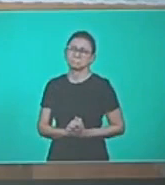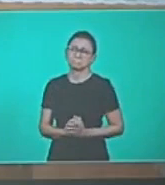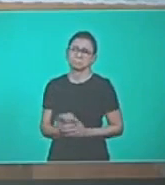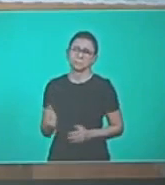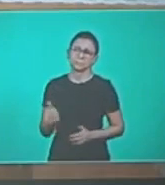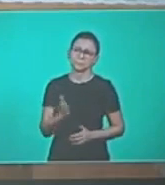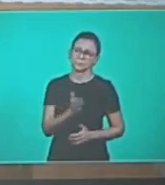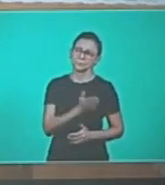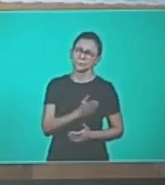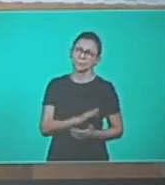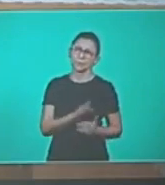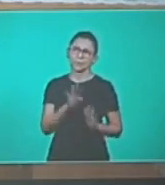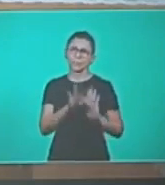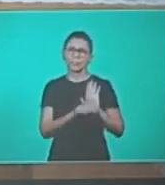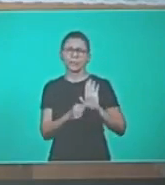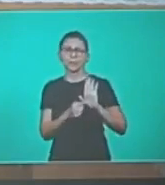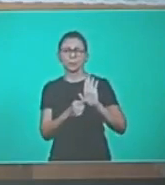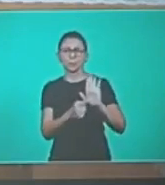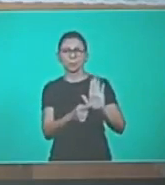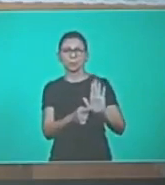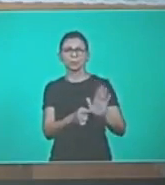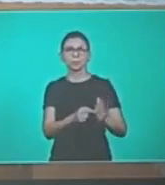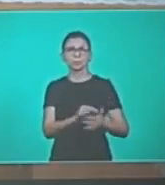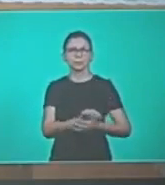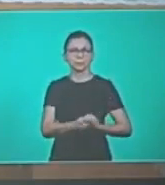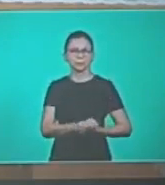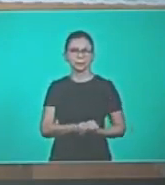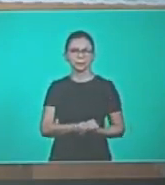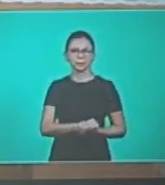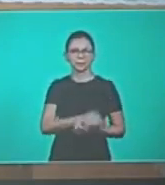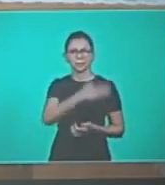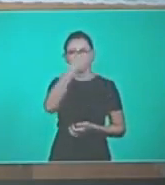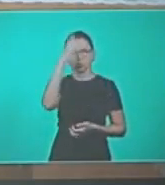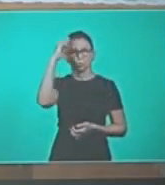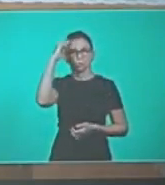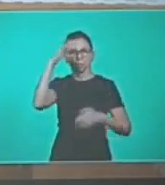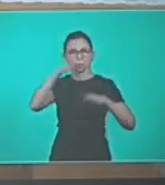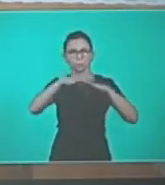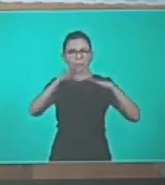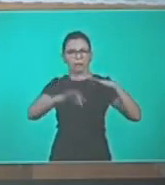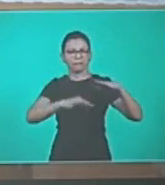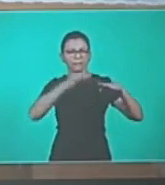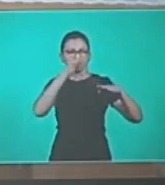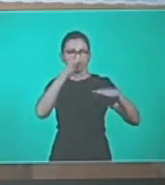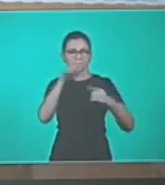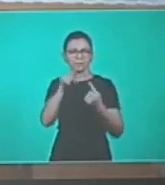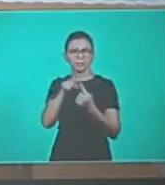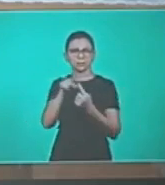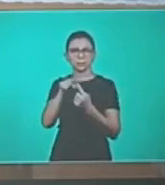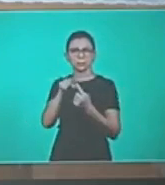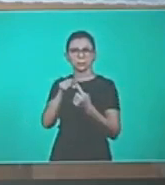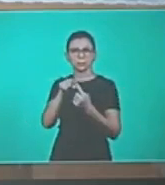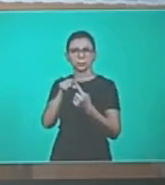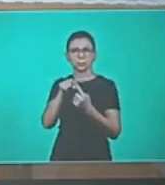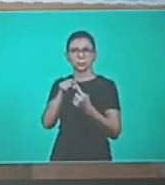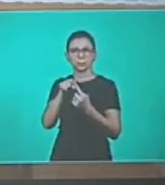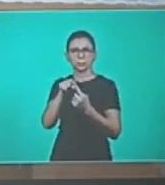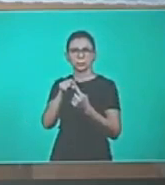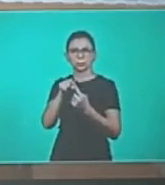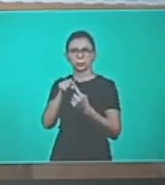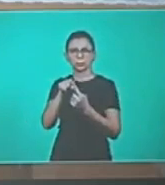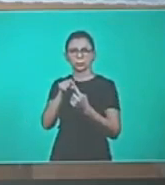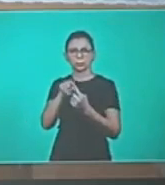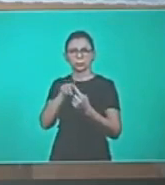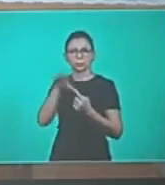The vineyard, which is the work of the Holy Spirit, it doesn't need anything. We need them. We need the work of the